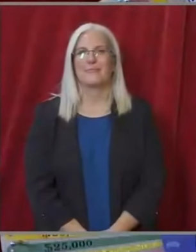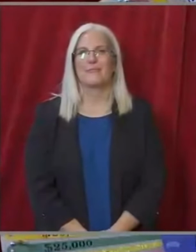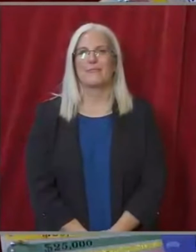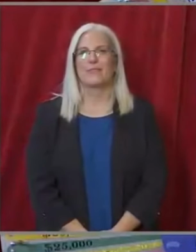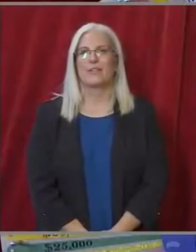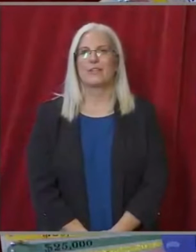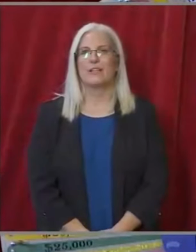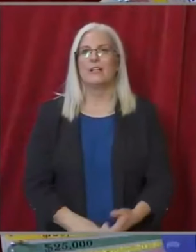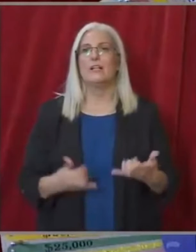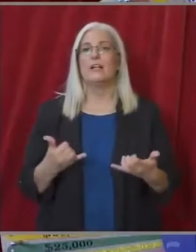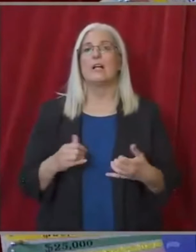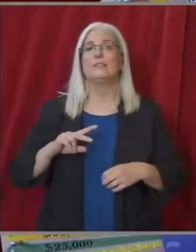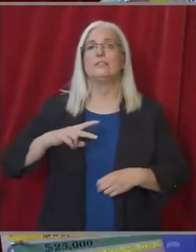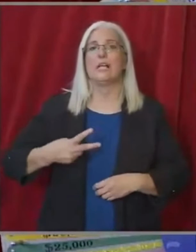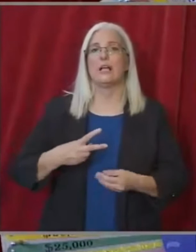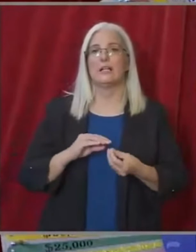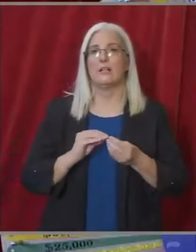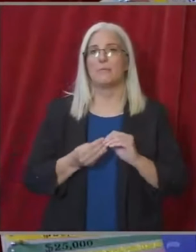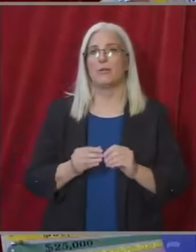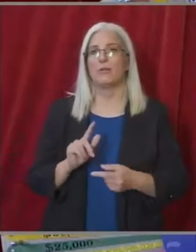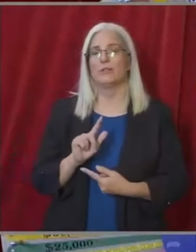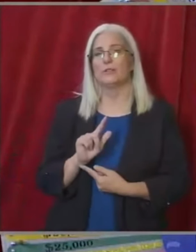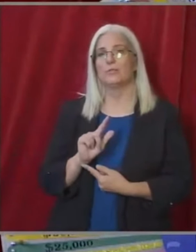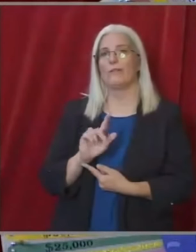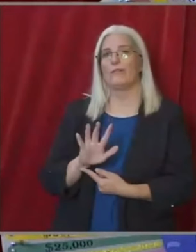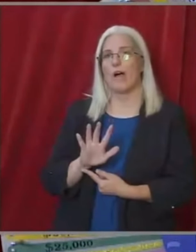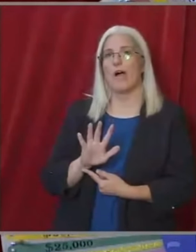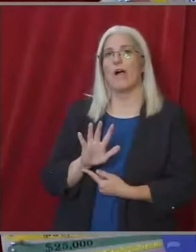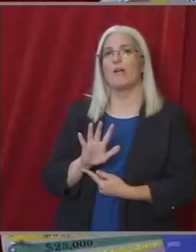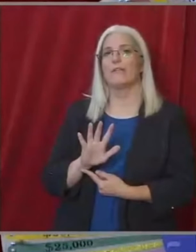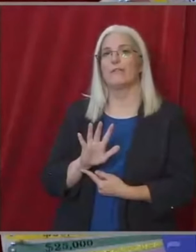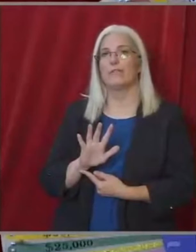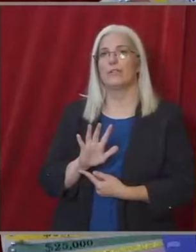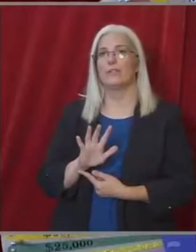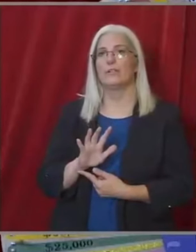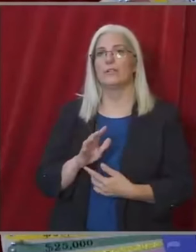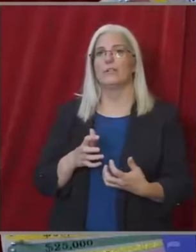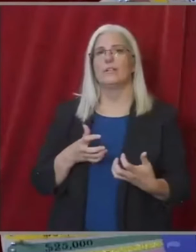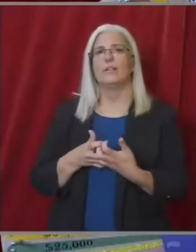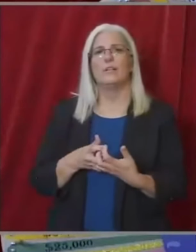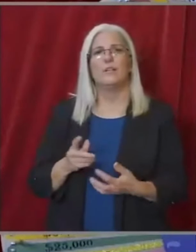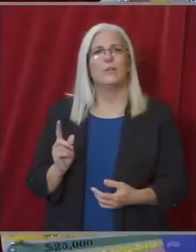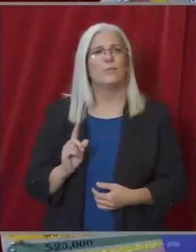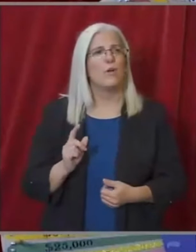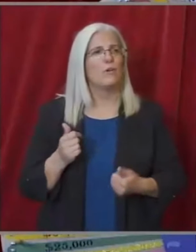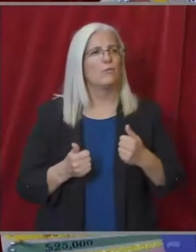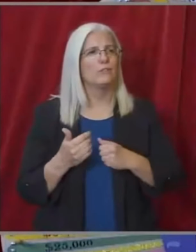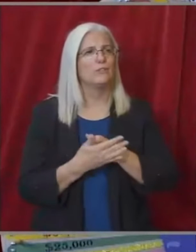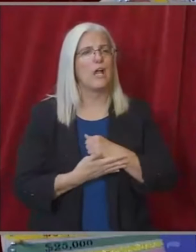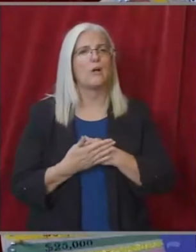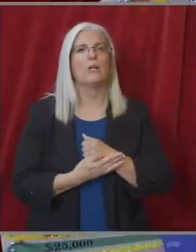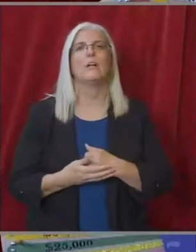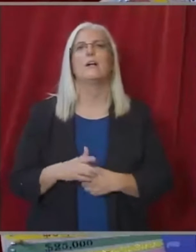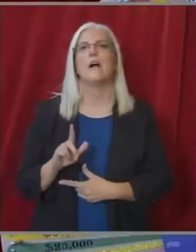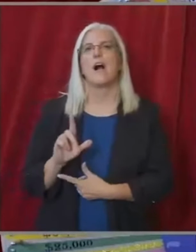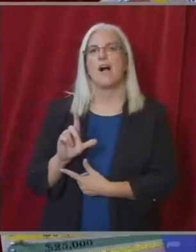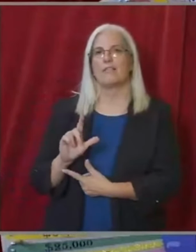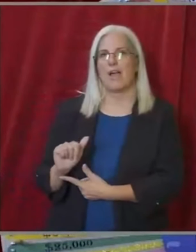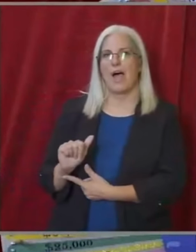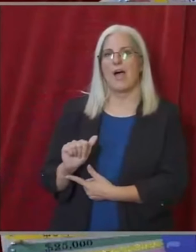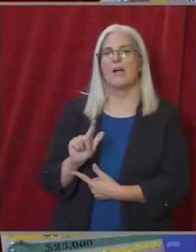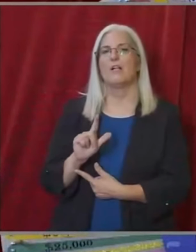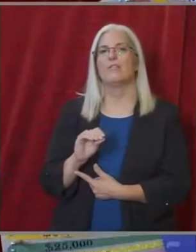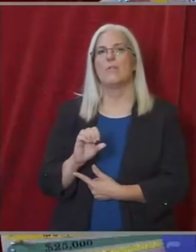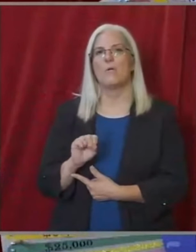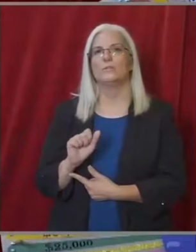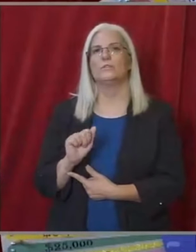number 25. 25. Where's number 25 from? Here you go. Oh, Los Angeles. Los